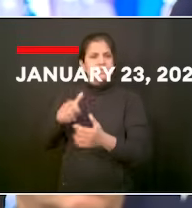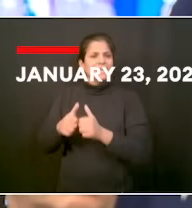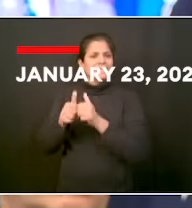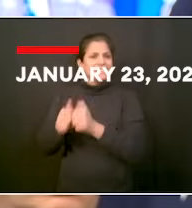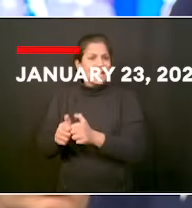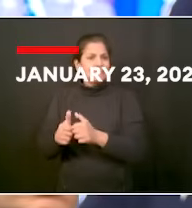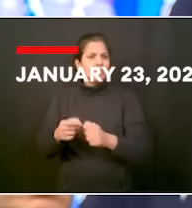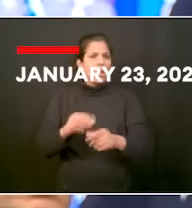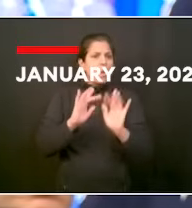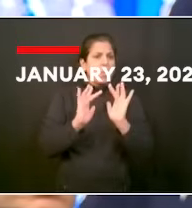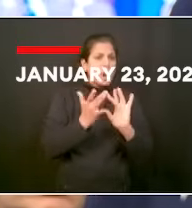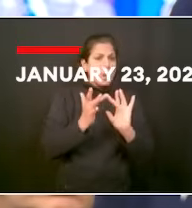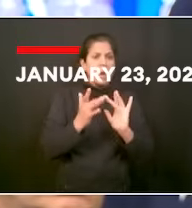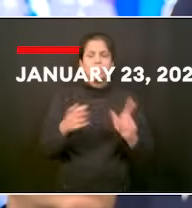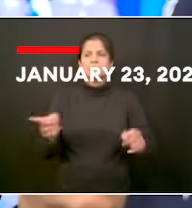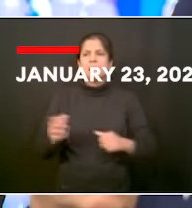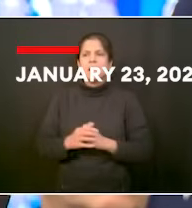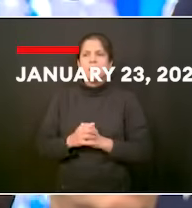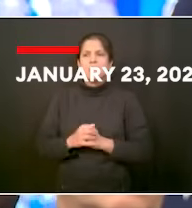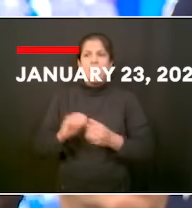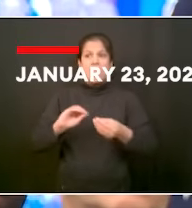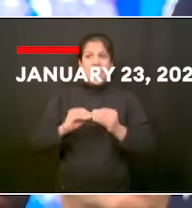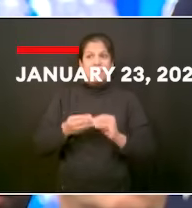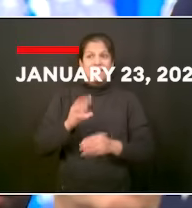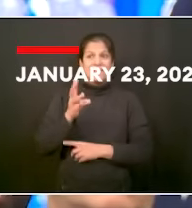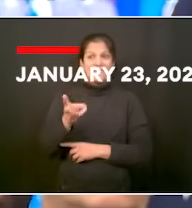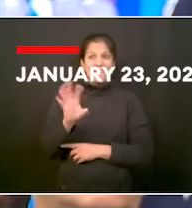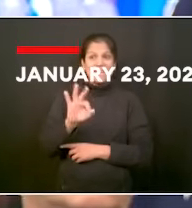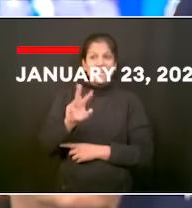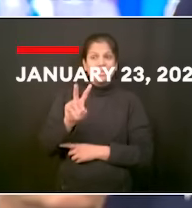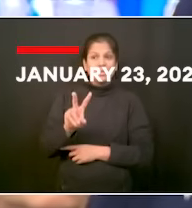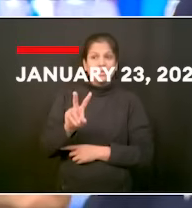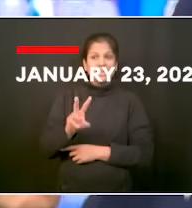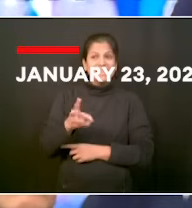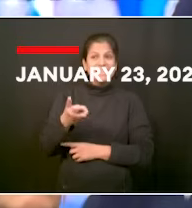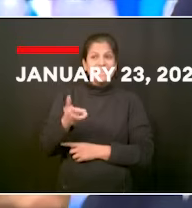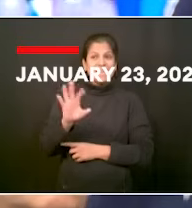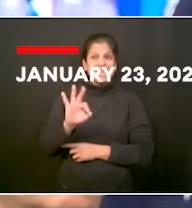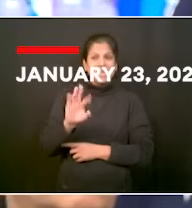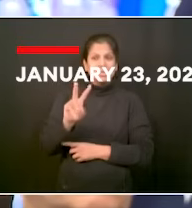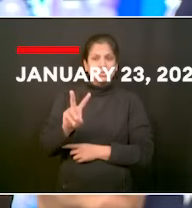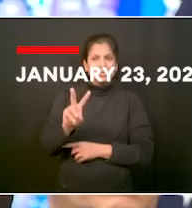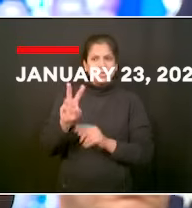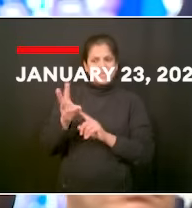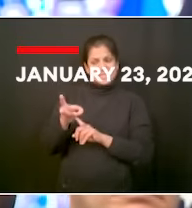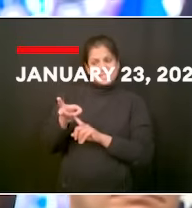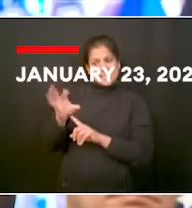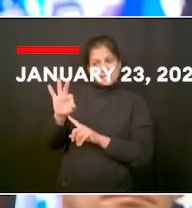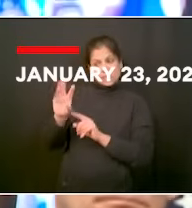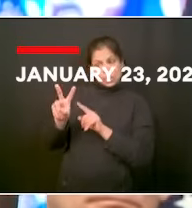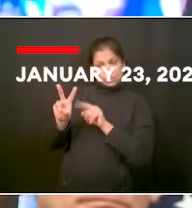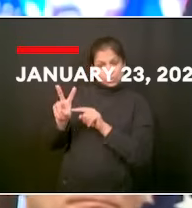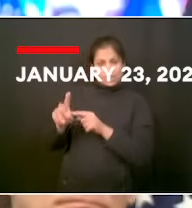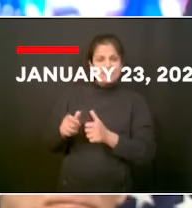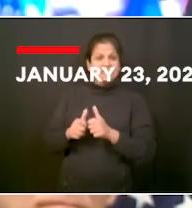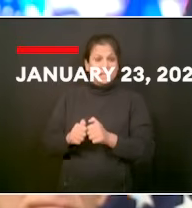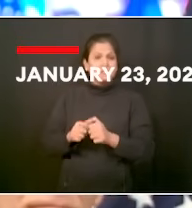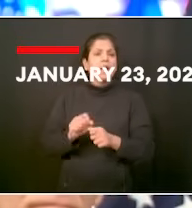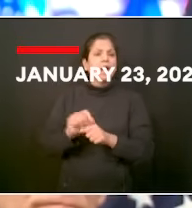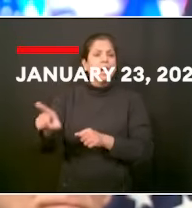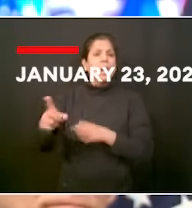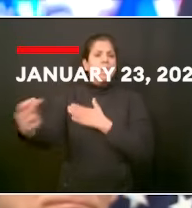692-692. We will be sending you texts, updates, and alerts, and we will also regularly brief New Yorkers over the course of this weekend.